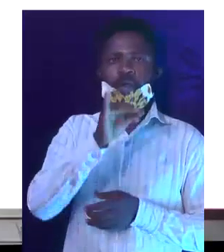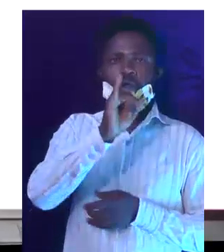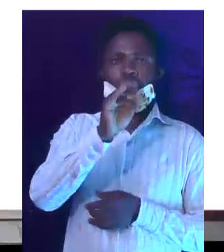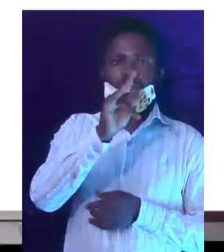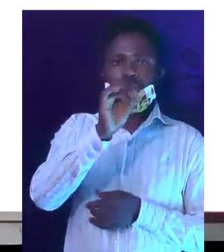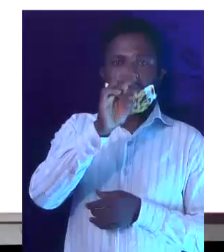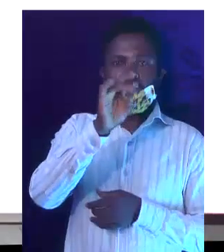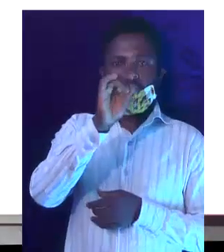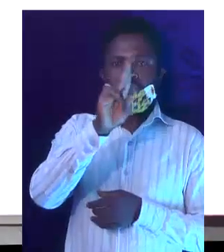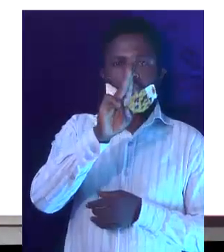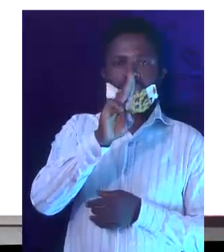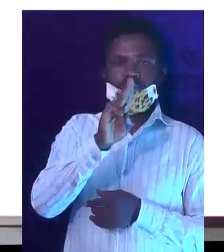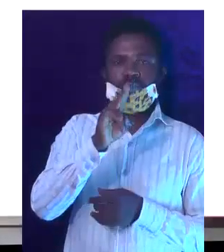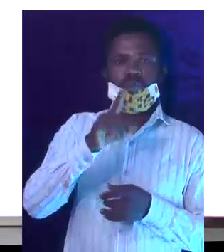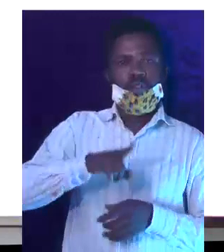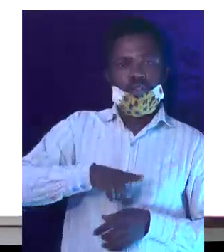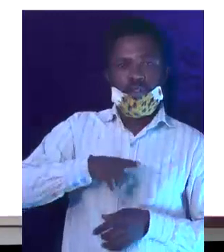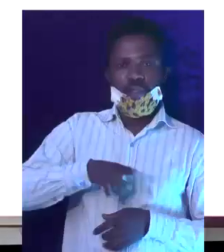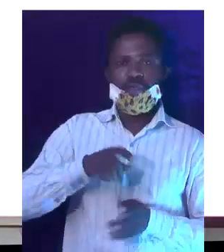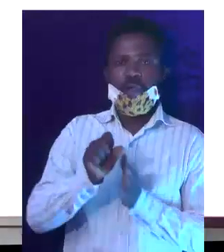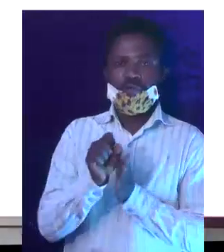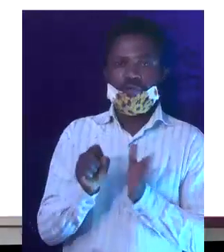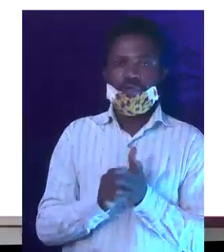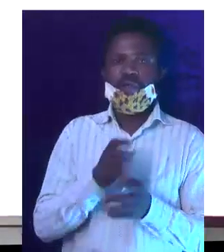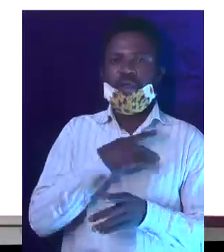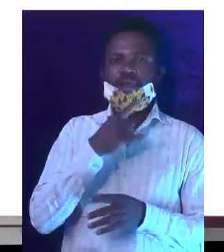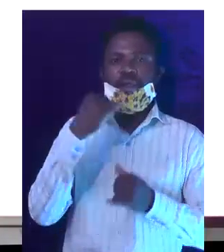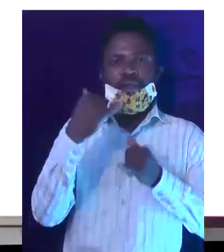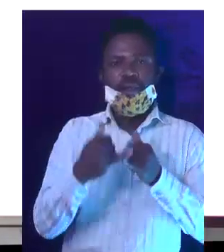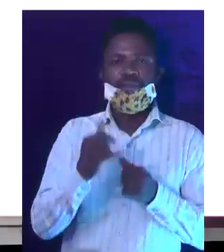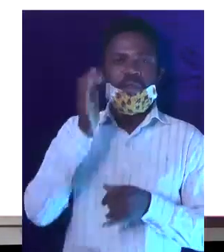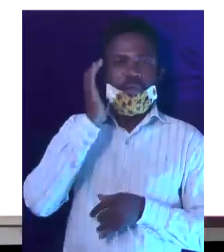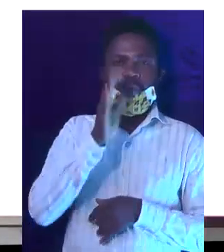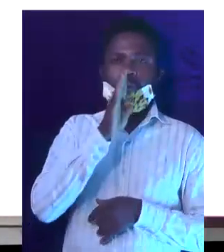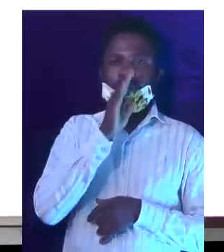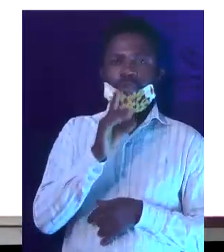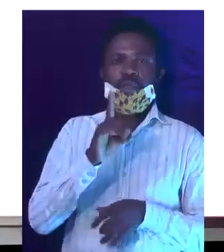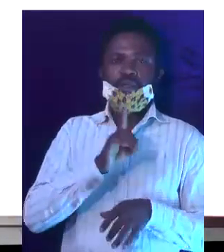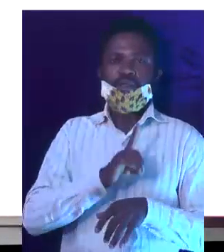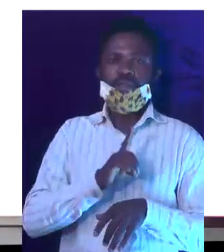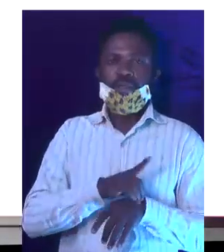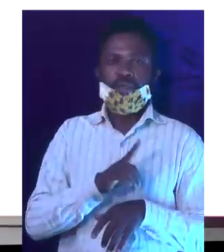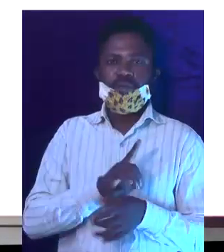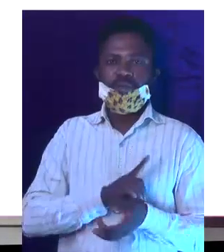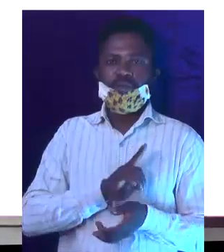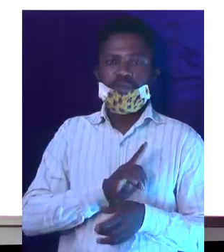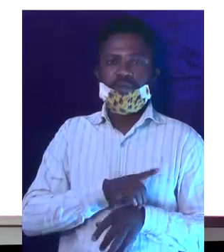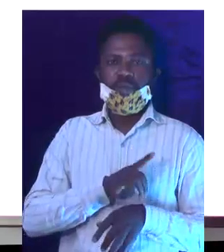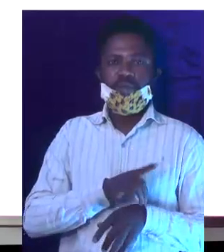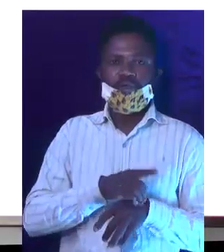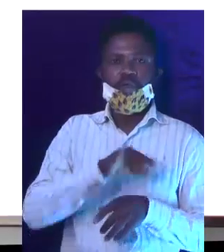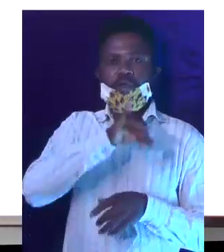Ikorodu Oga, Lagos State. And the last one will be date, June